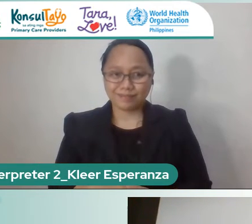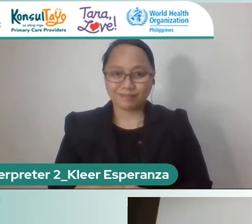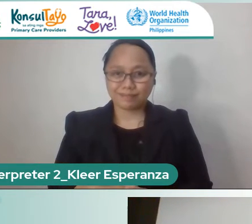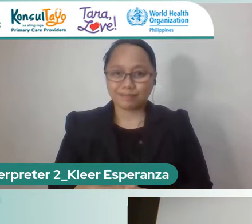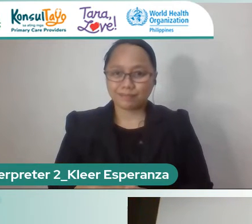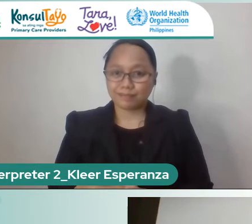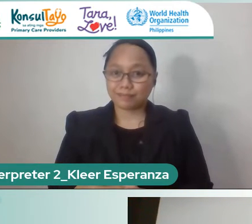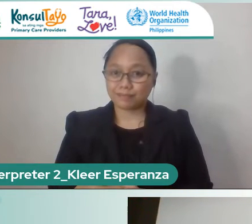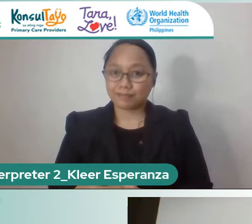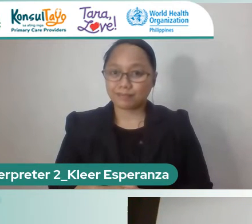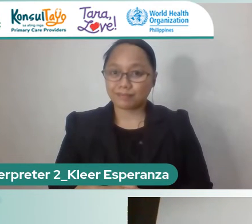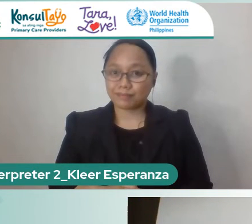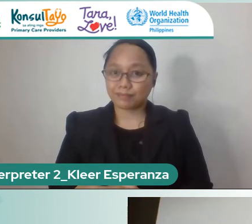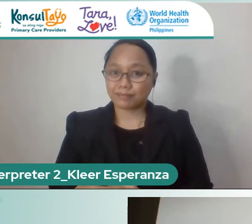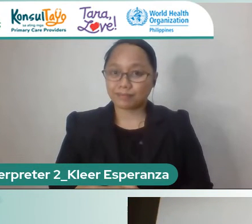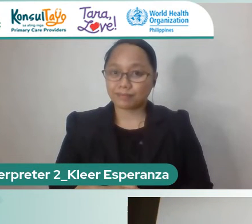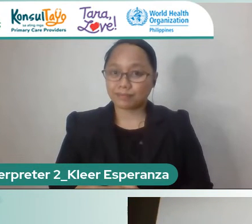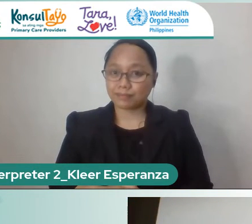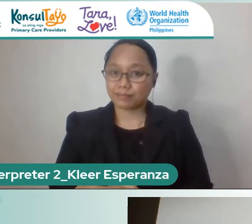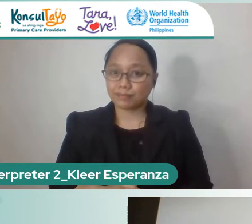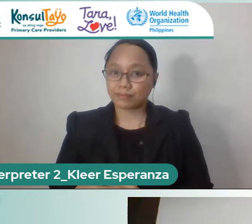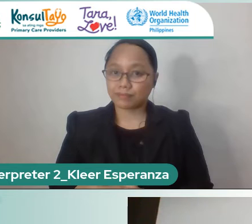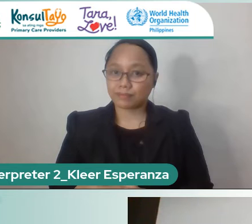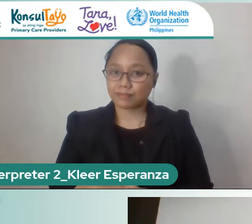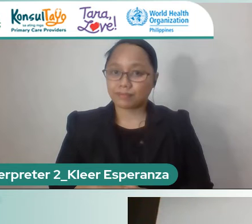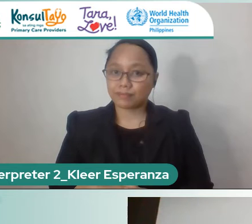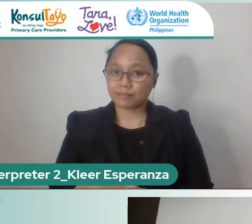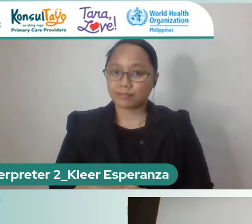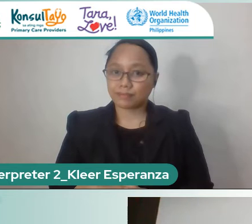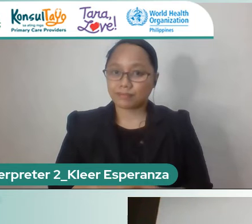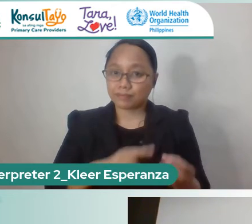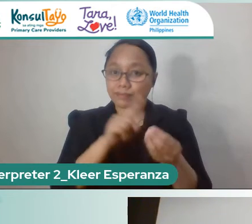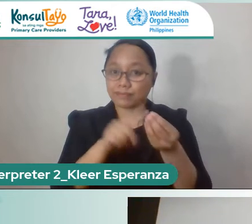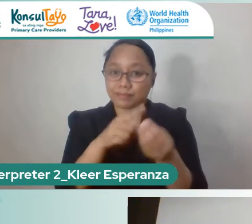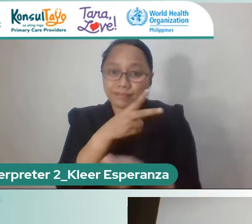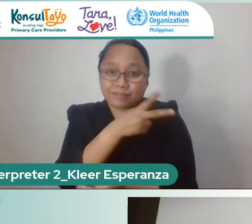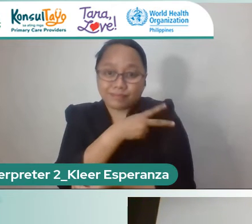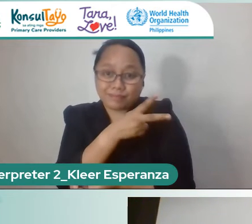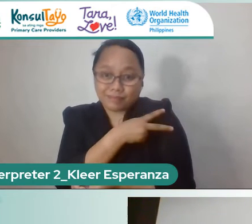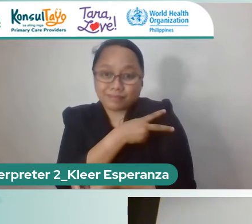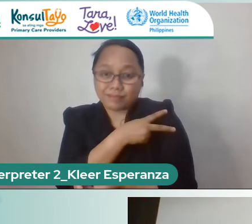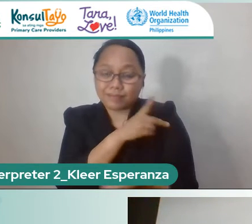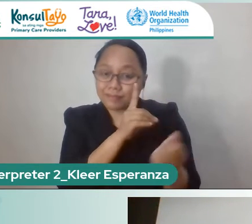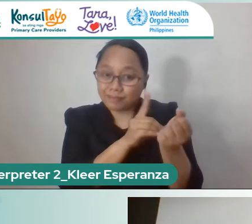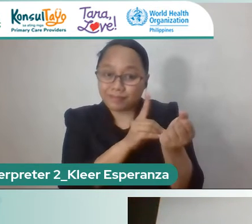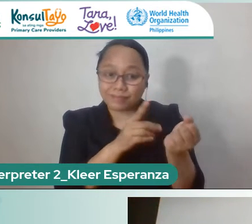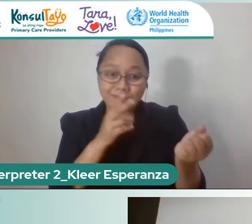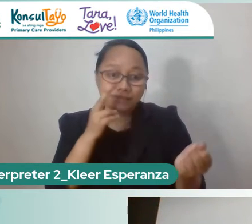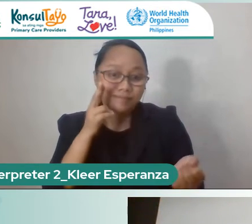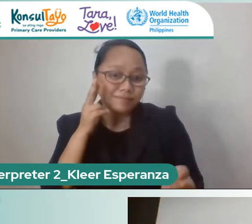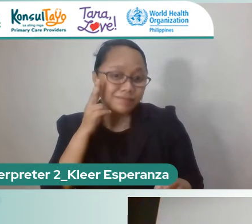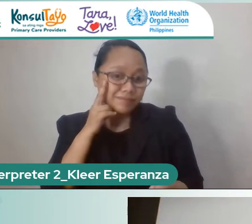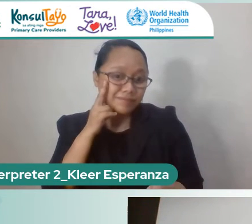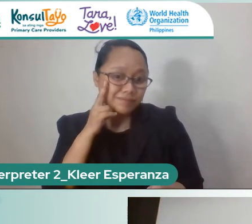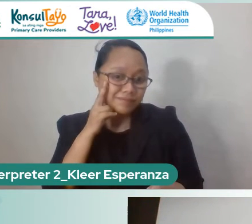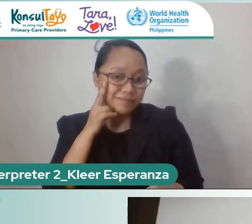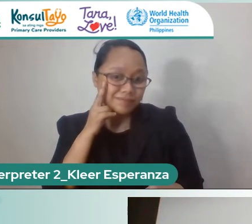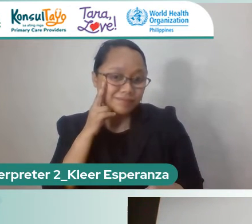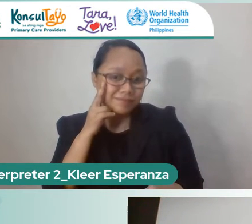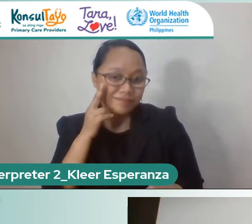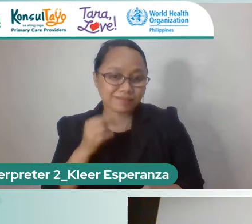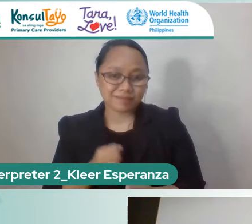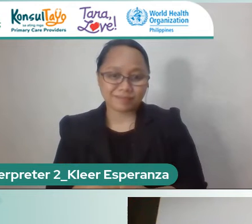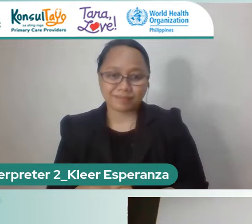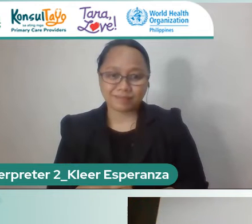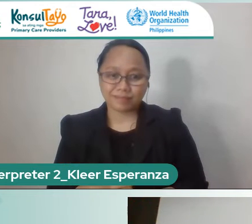Oh, I am about vaccination, Dr. Rice. I'm not sure if, but I think this